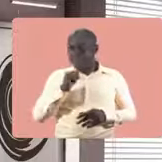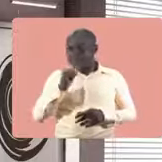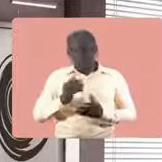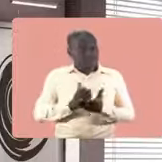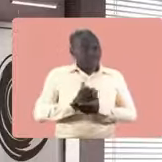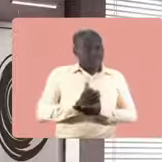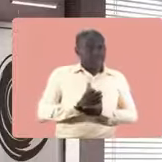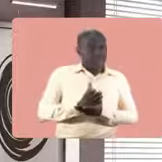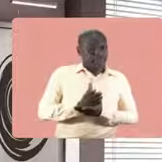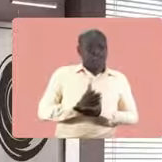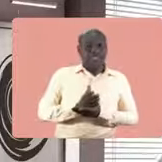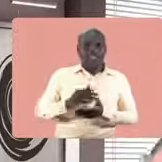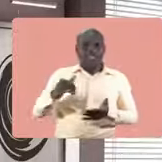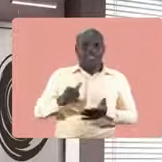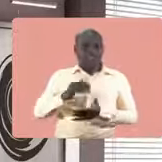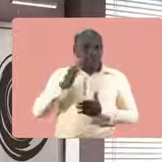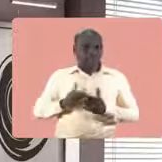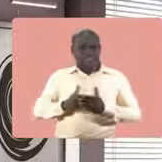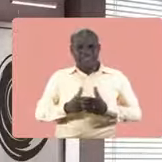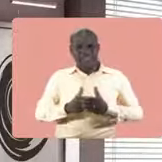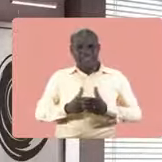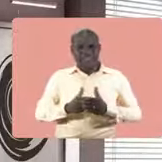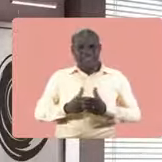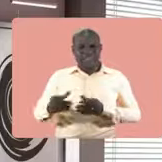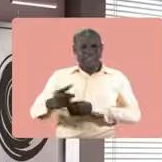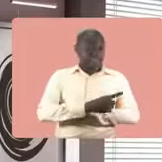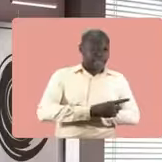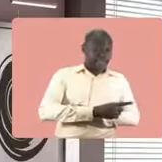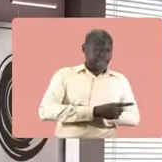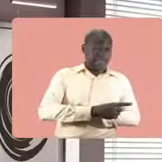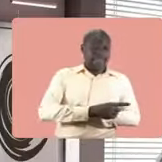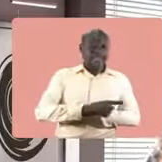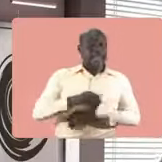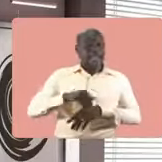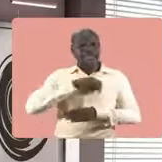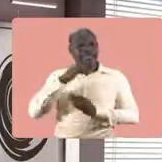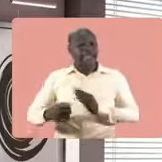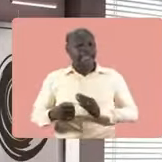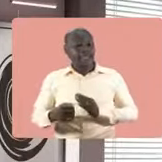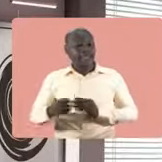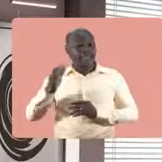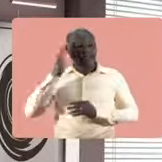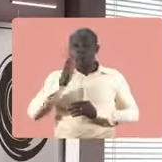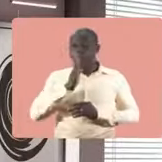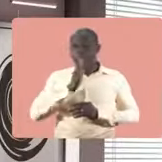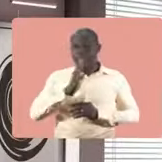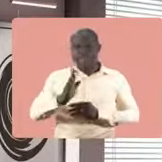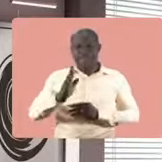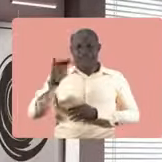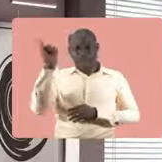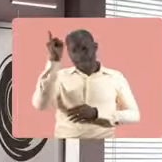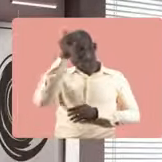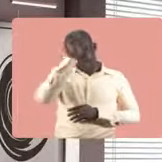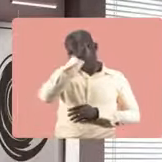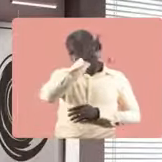by right. It will leave him in the midst of his days, and at his end he will be a